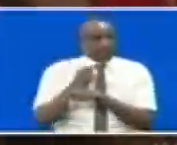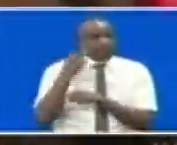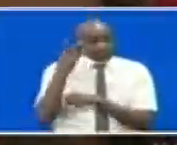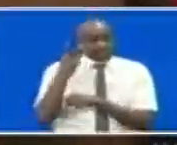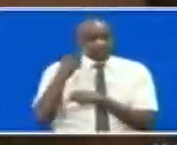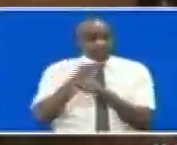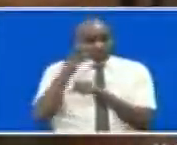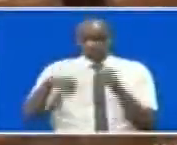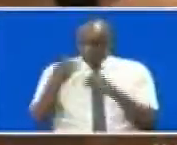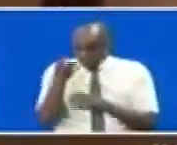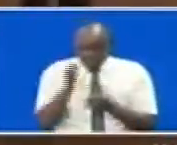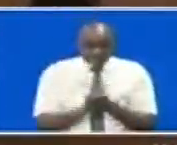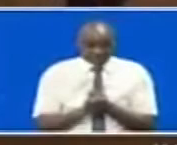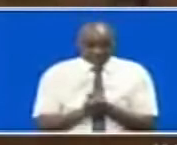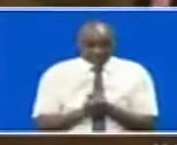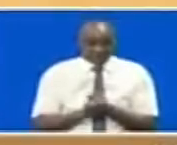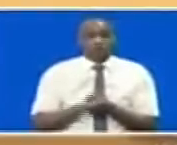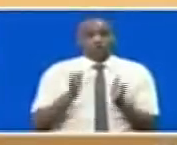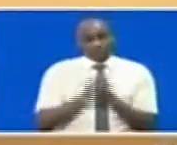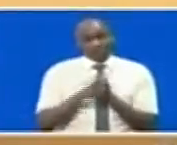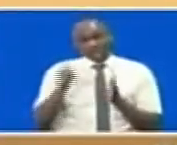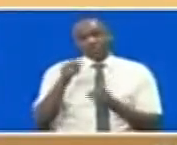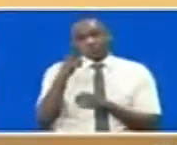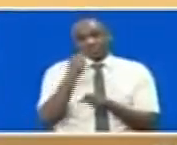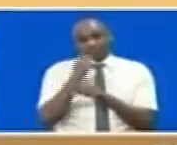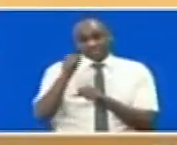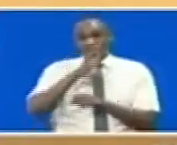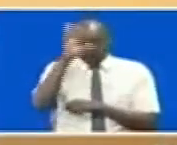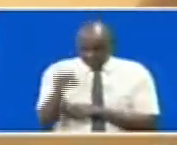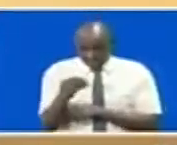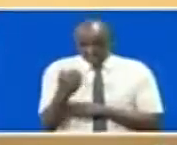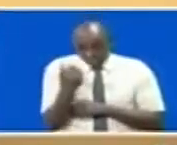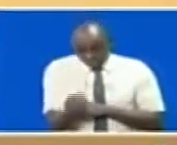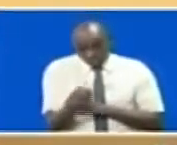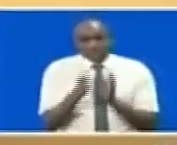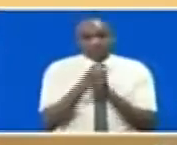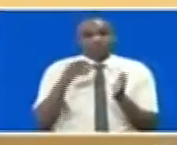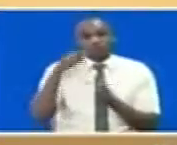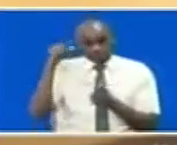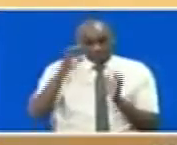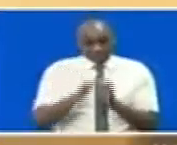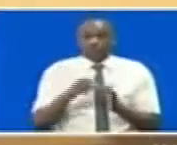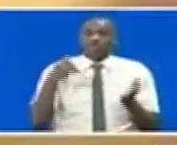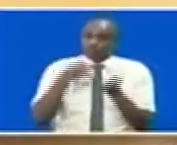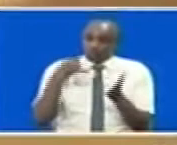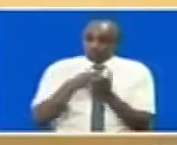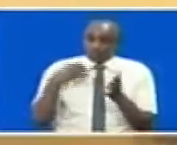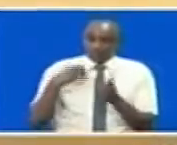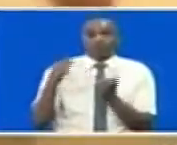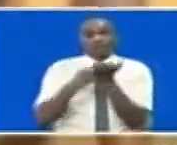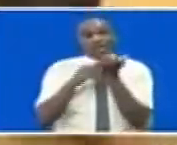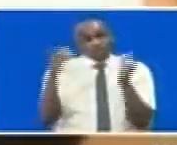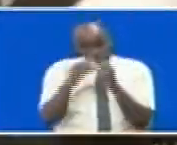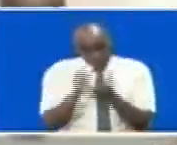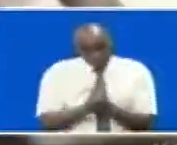the 2010,000 meters champion and 2015 African junior cross-country gold medalist, is also part of the neighbor's side,